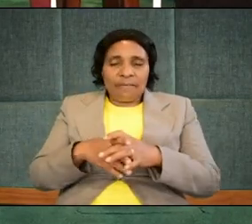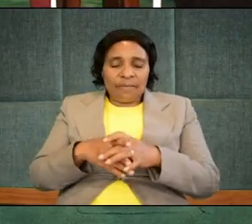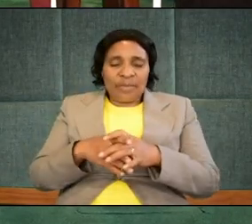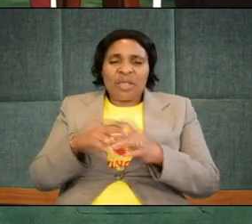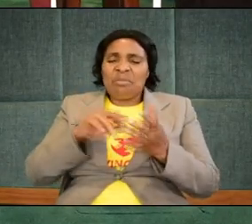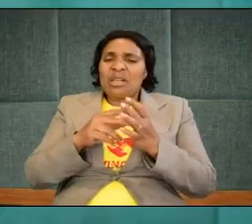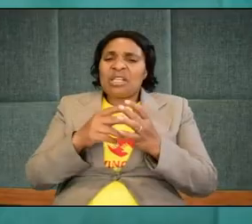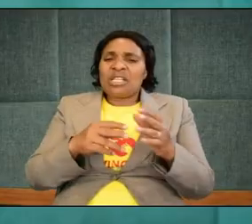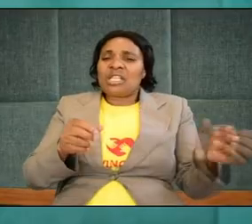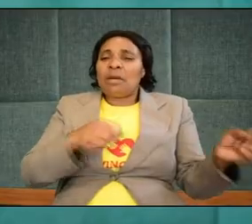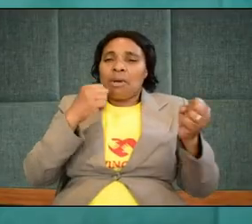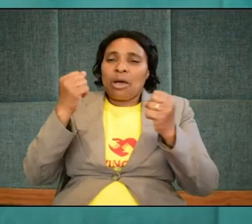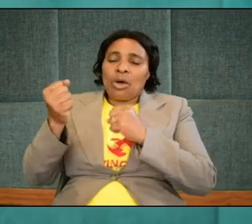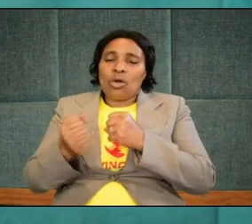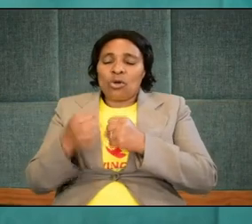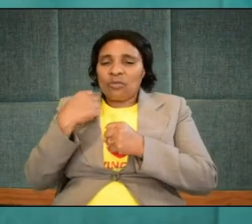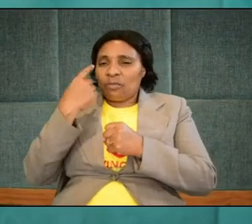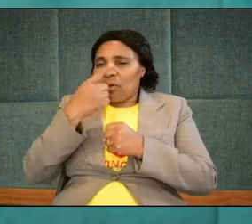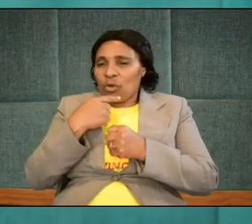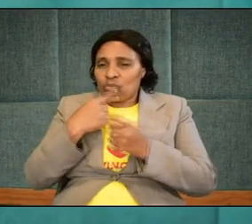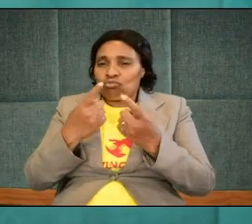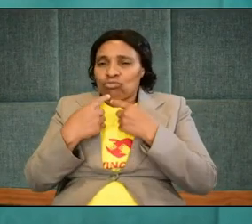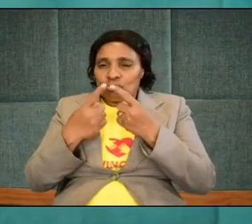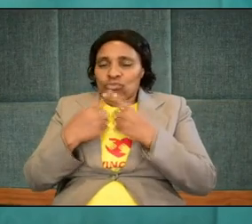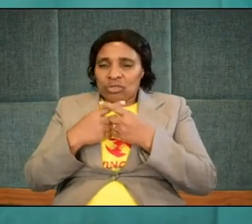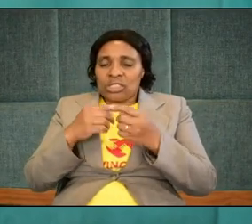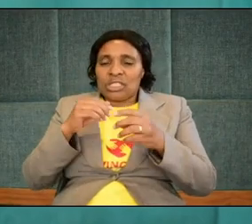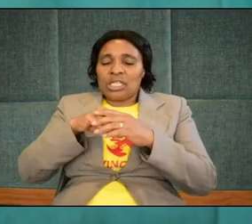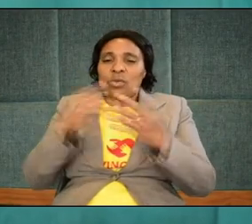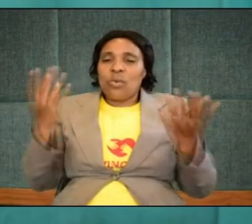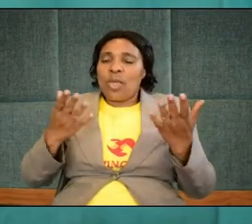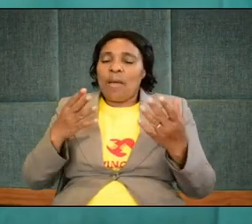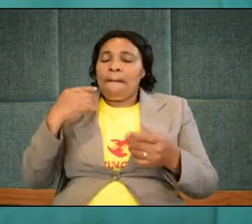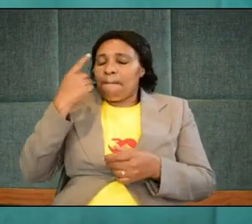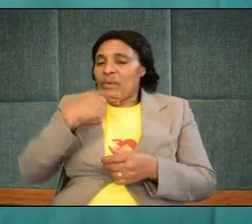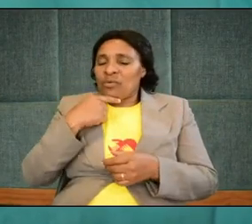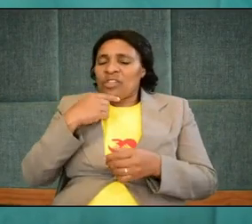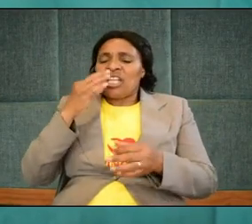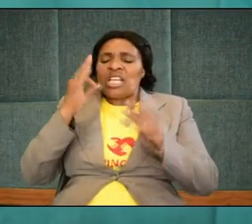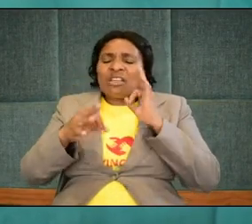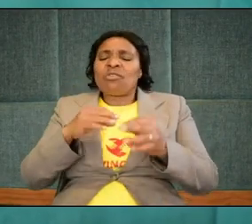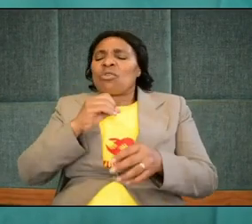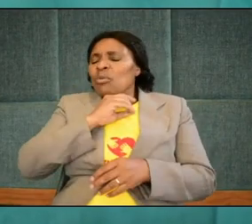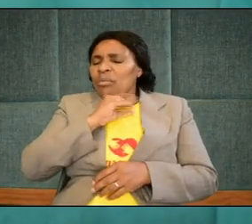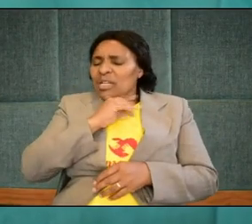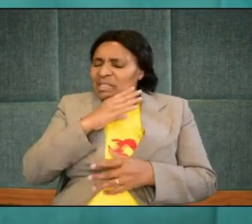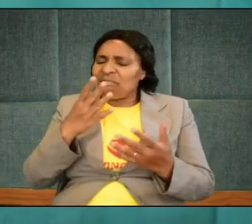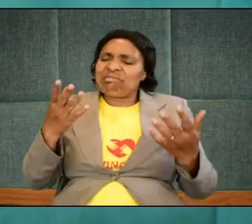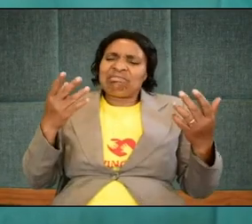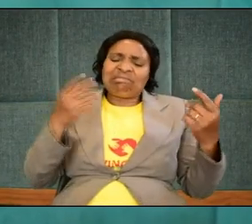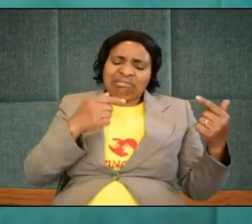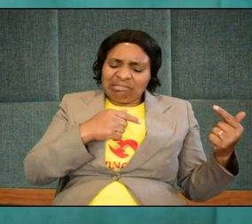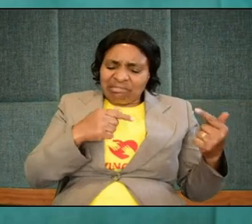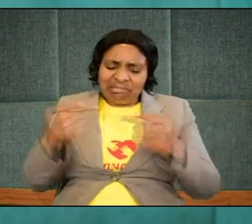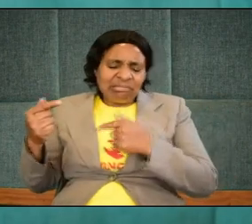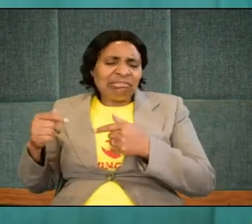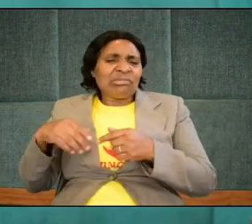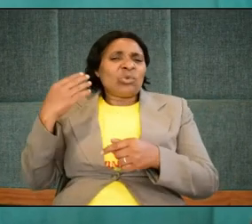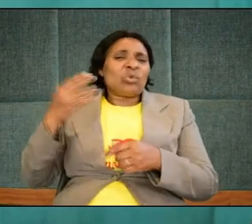of speech manifests in our own lives. When we care, when you complain, grumble all the time, we never have